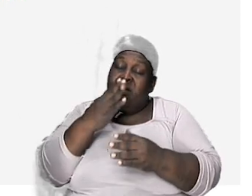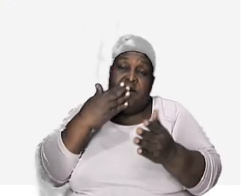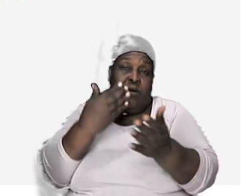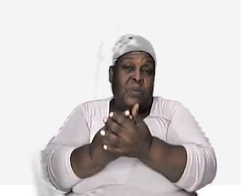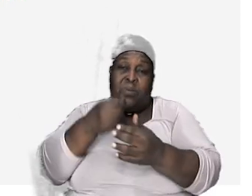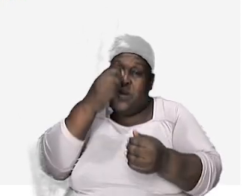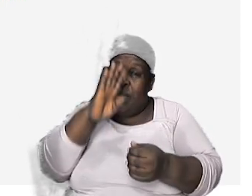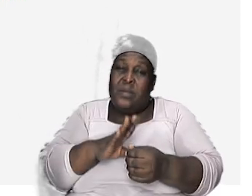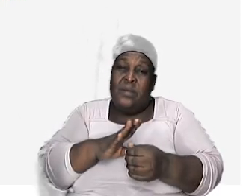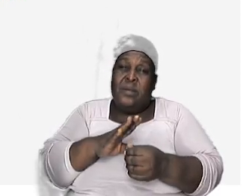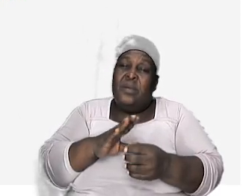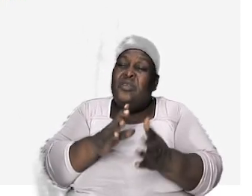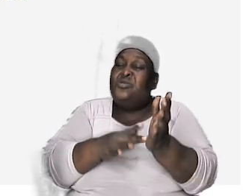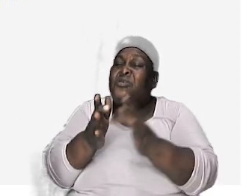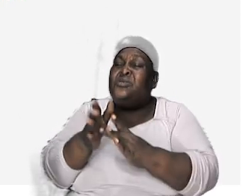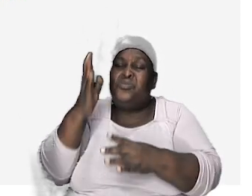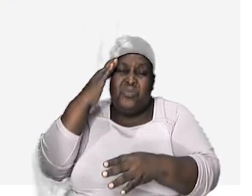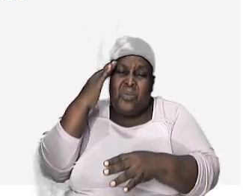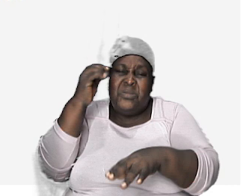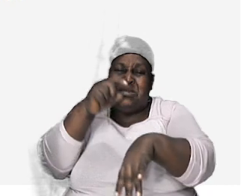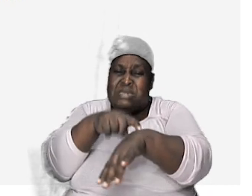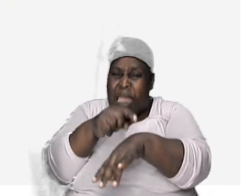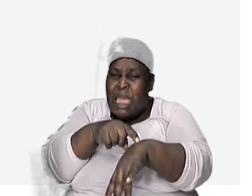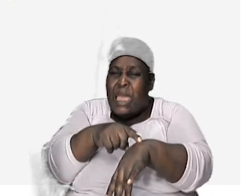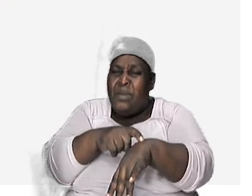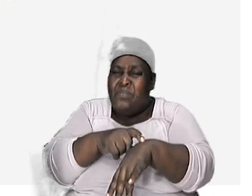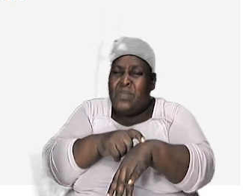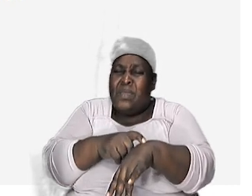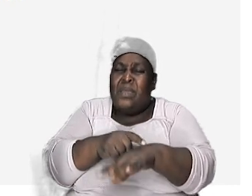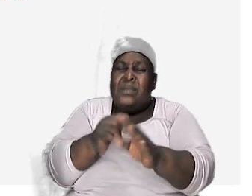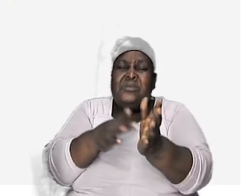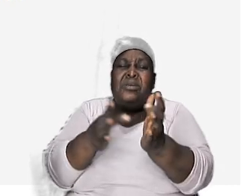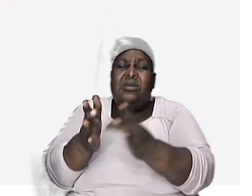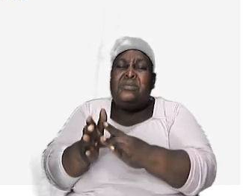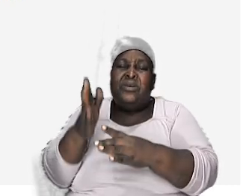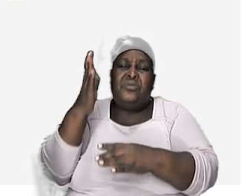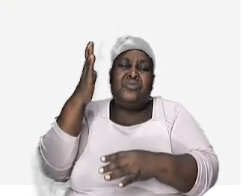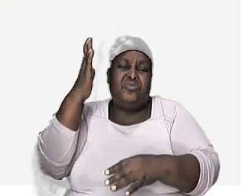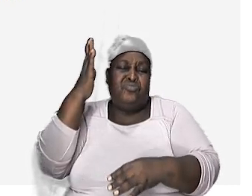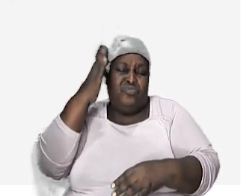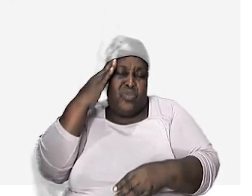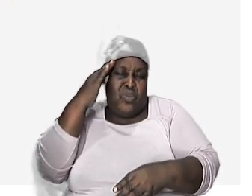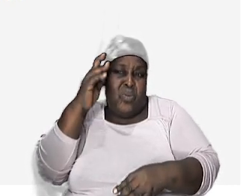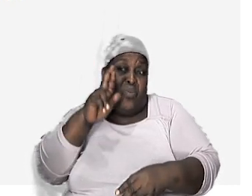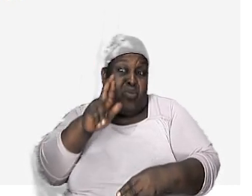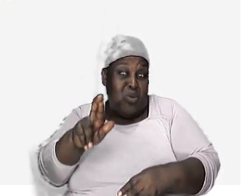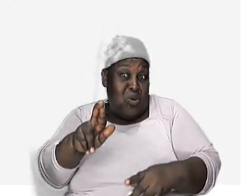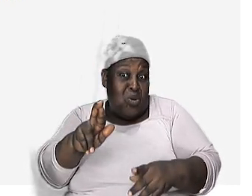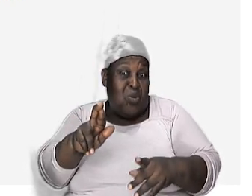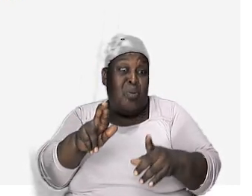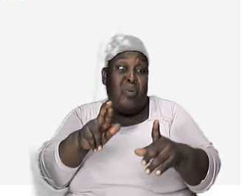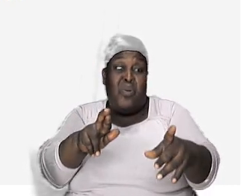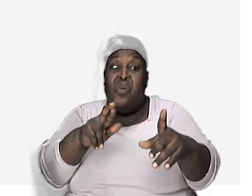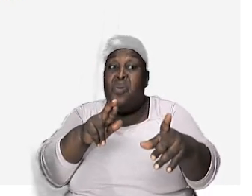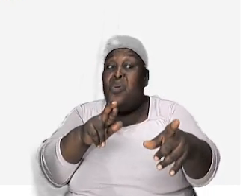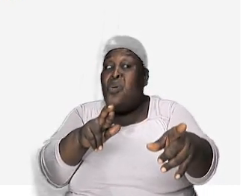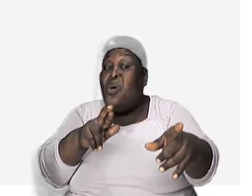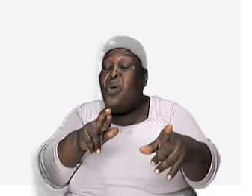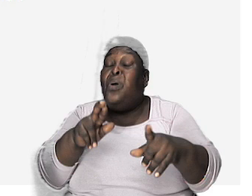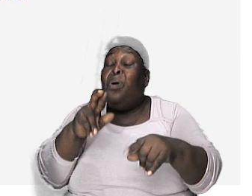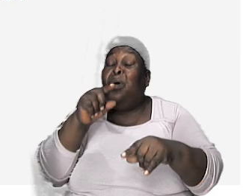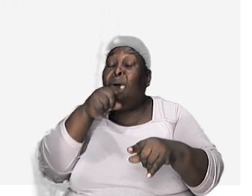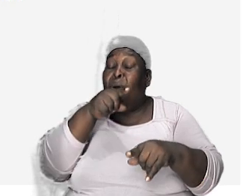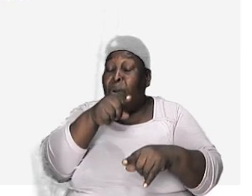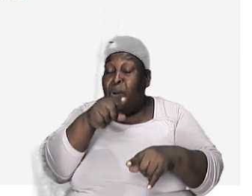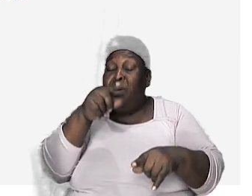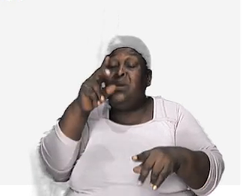knew the time that should have come. Jesus knew her need. And we're going to talk about that, because we'll talk about what I did say at the beginning,